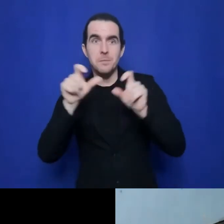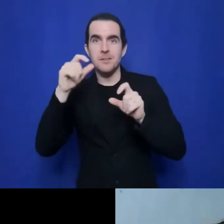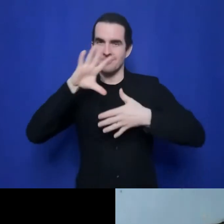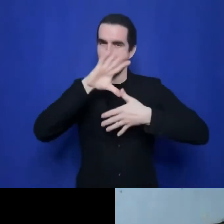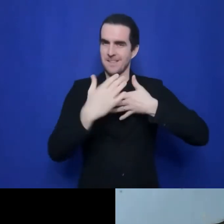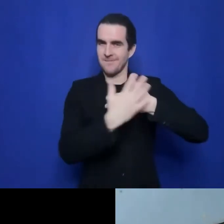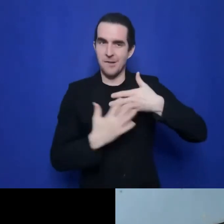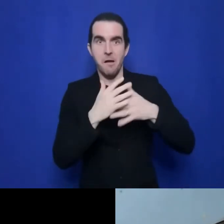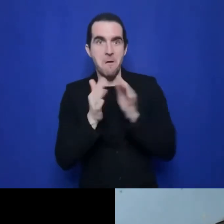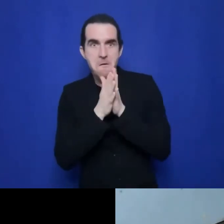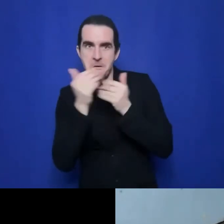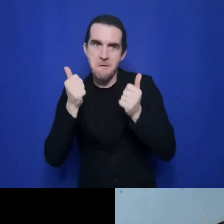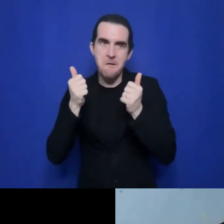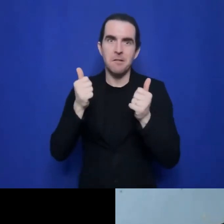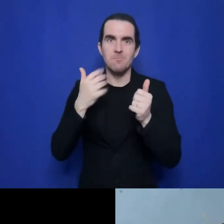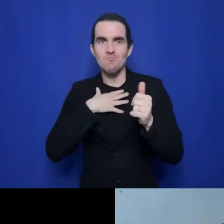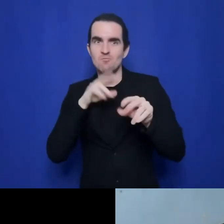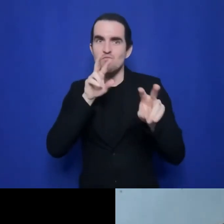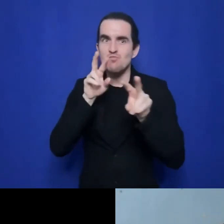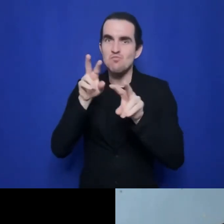the opportunity to speak before you.